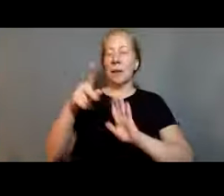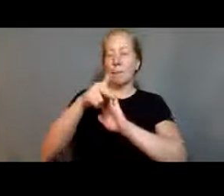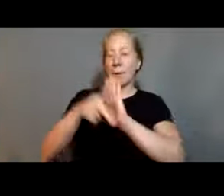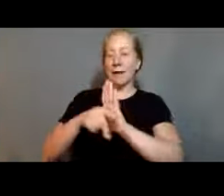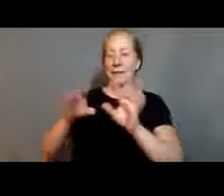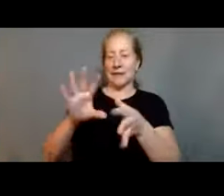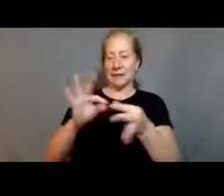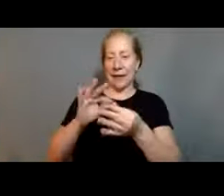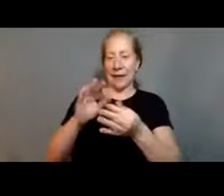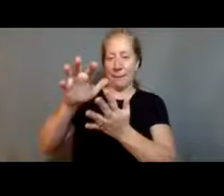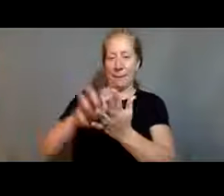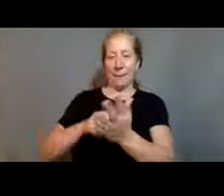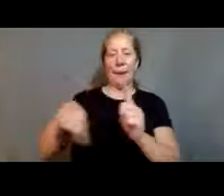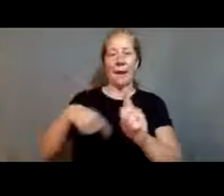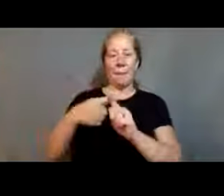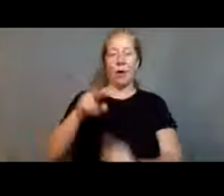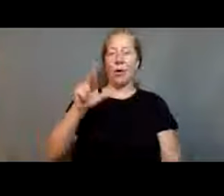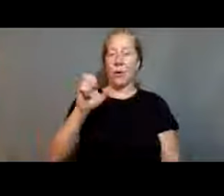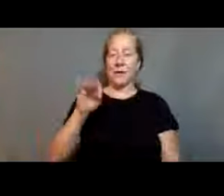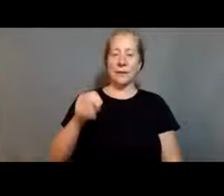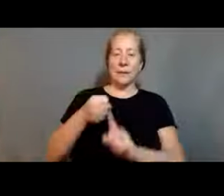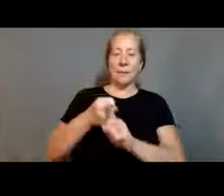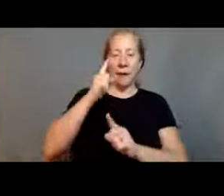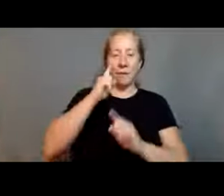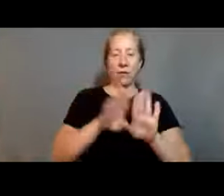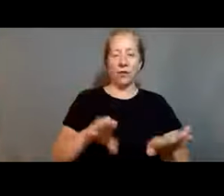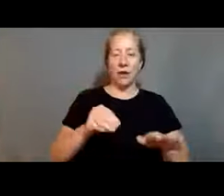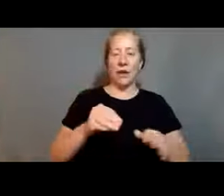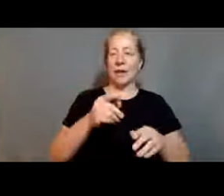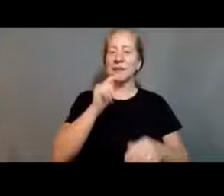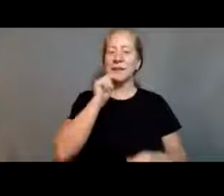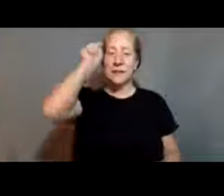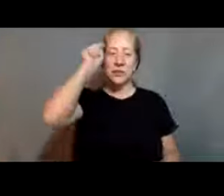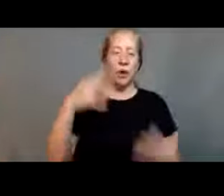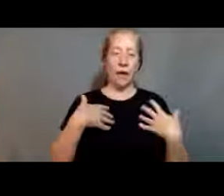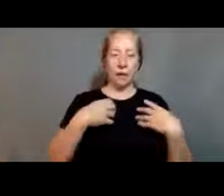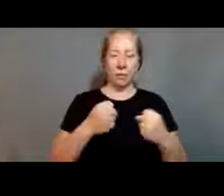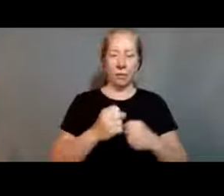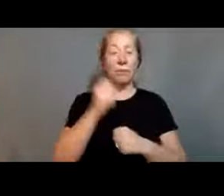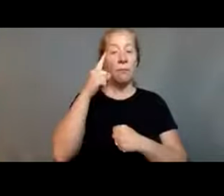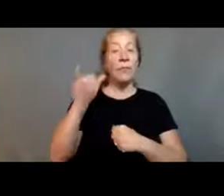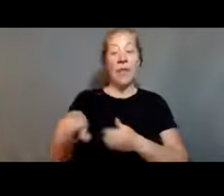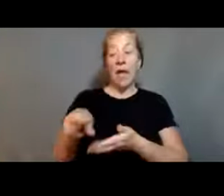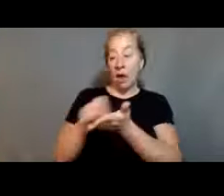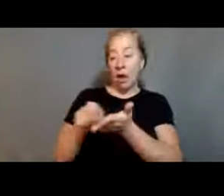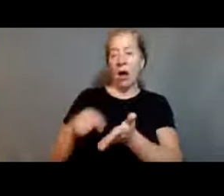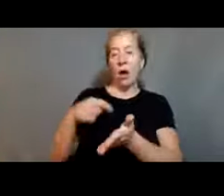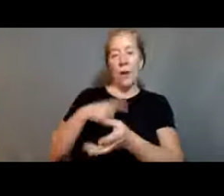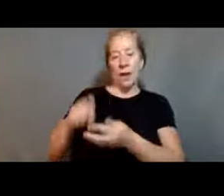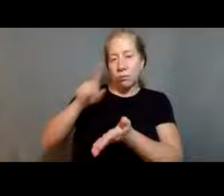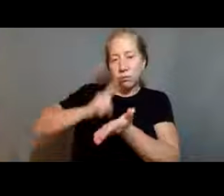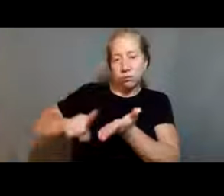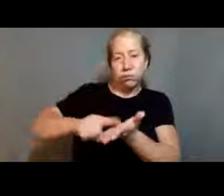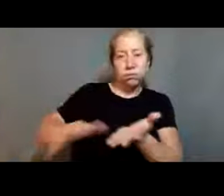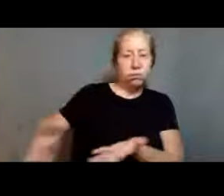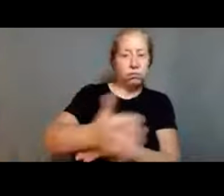and Adolescent Health. This policy statement took about 2 years to really be complete, and it came